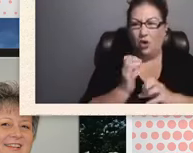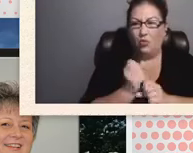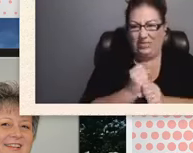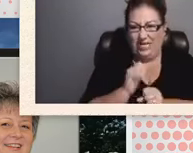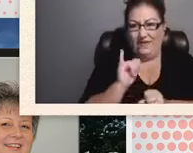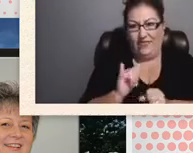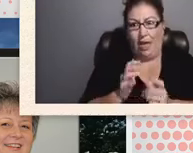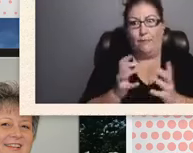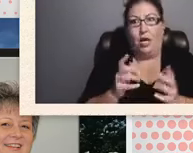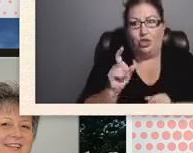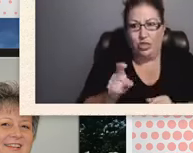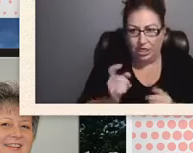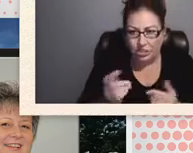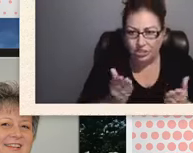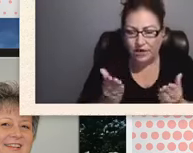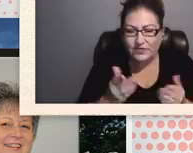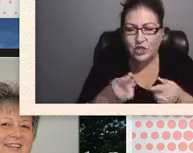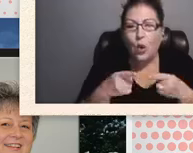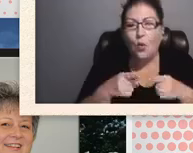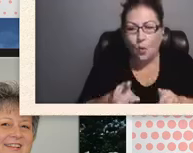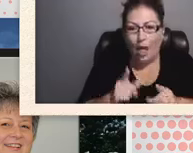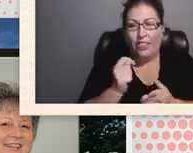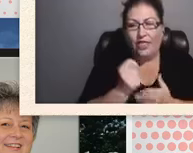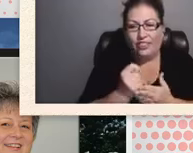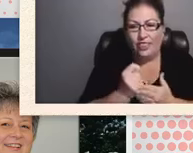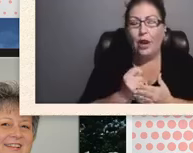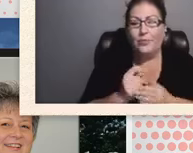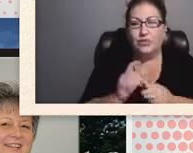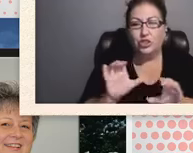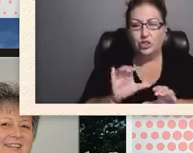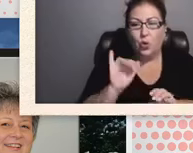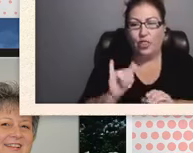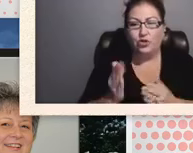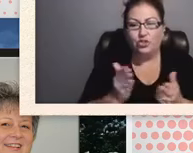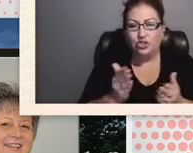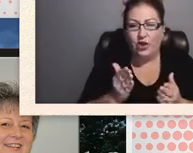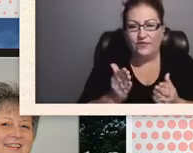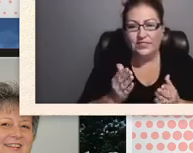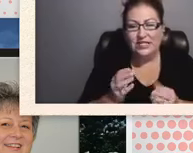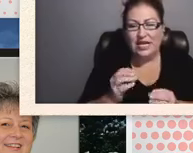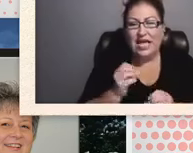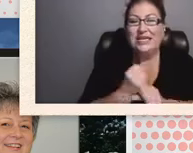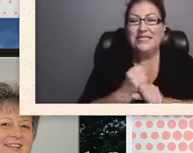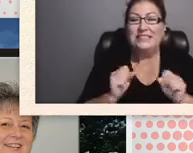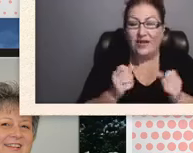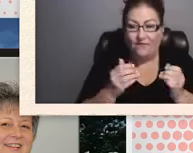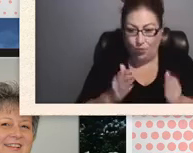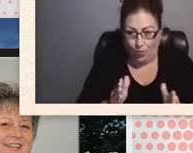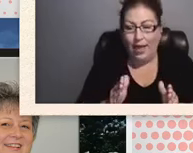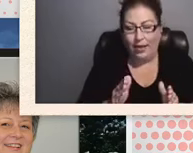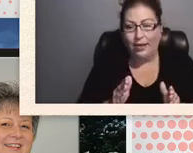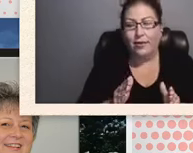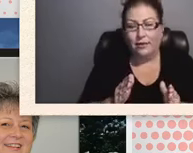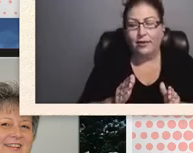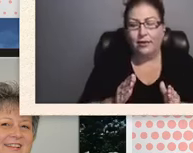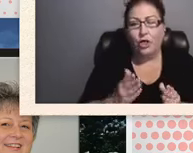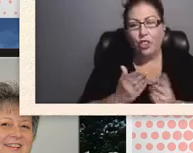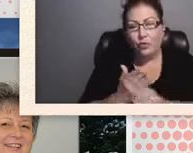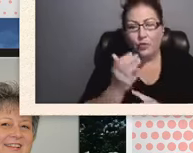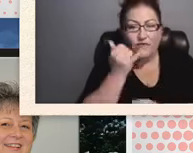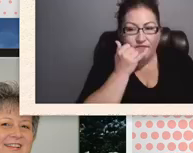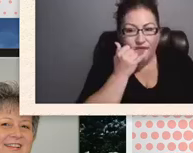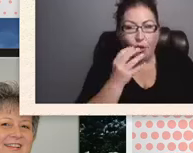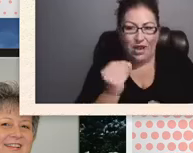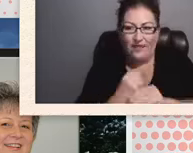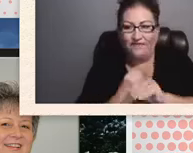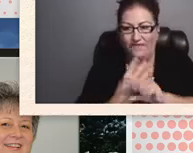services while the therapist is rendering those services in a safe manner via phone and video.